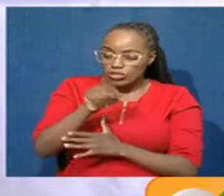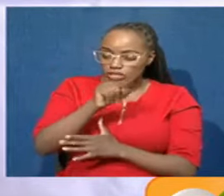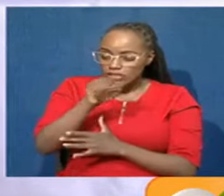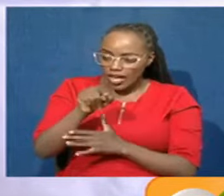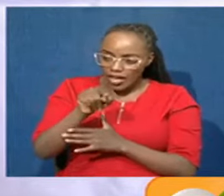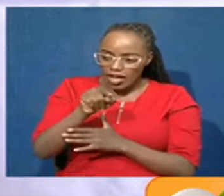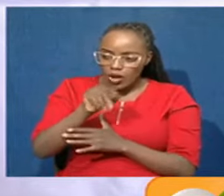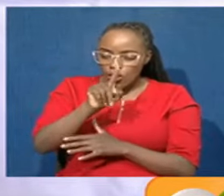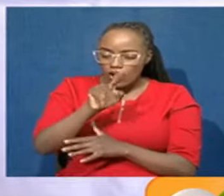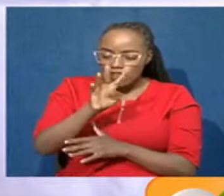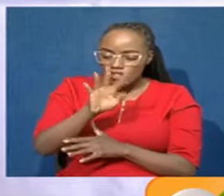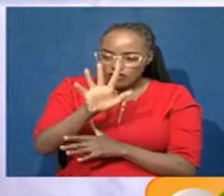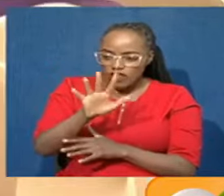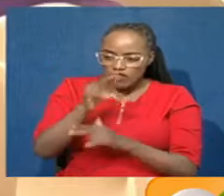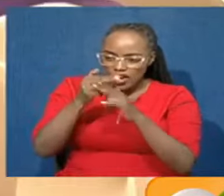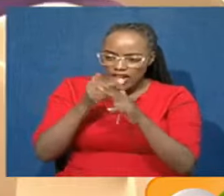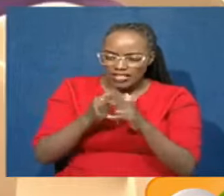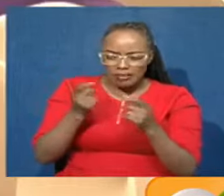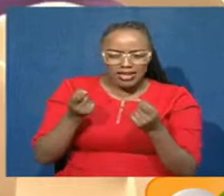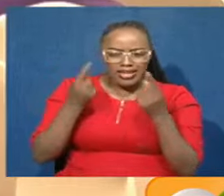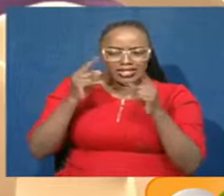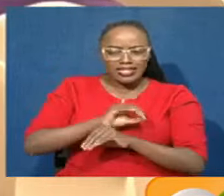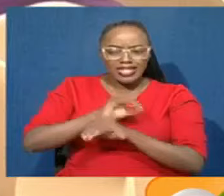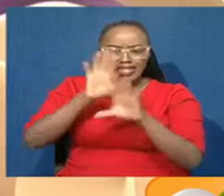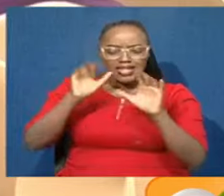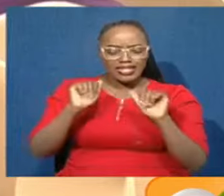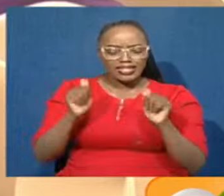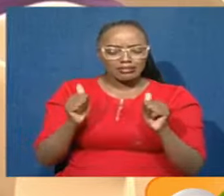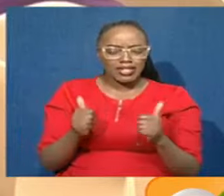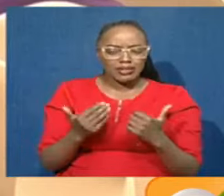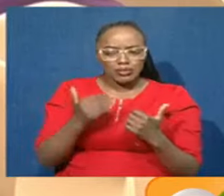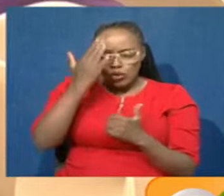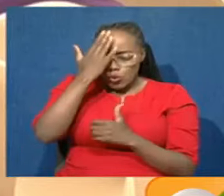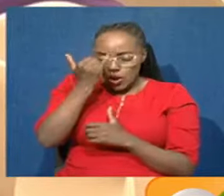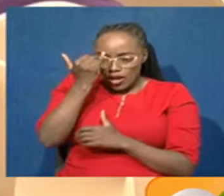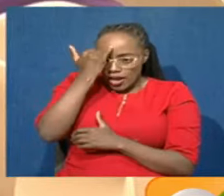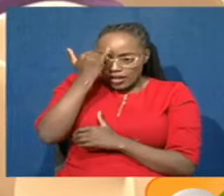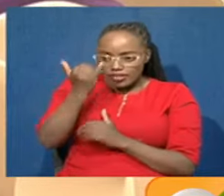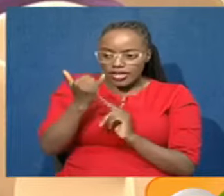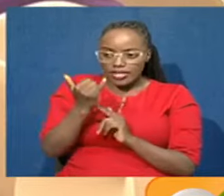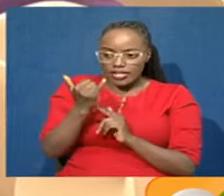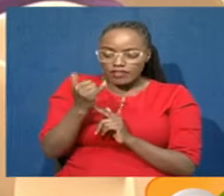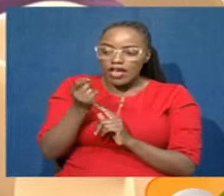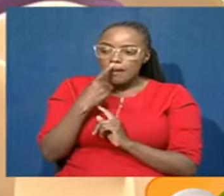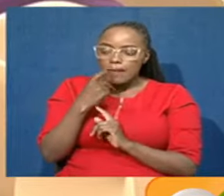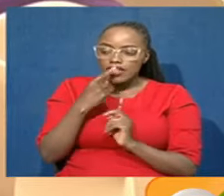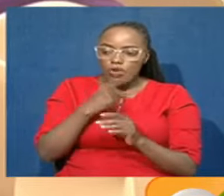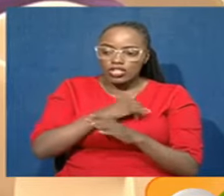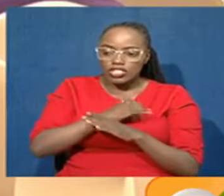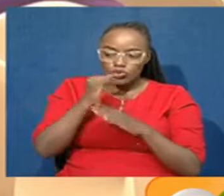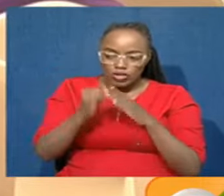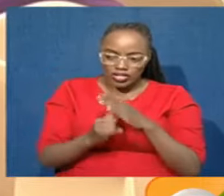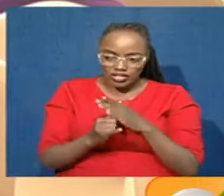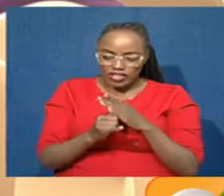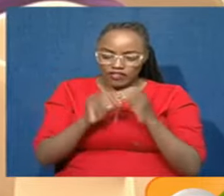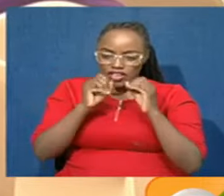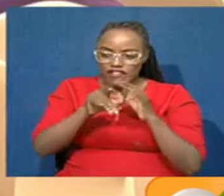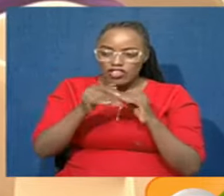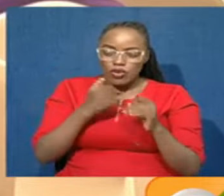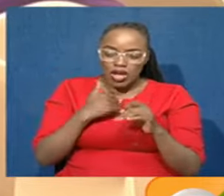*147#. Sorry, but I'm not getting clarity. Because ideally, in medical insurance, if you